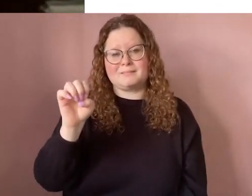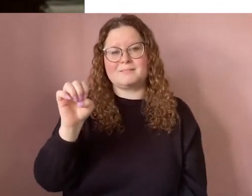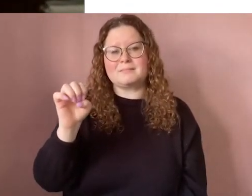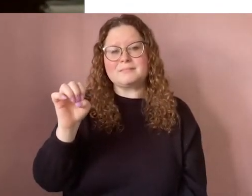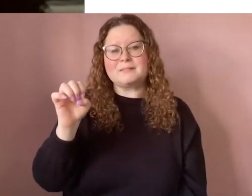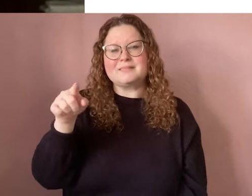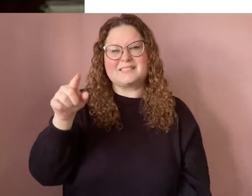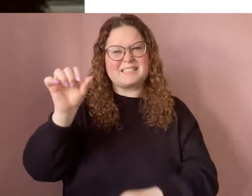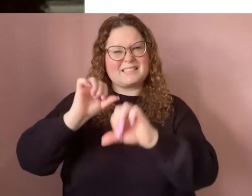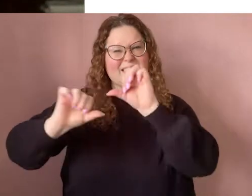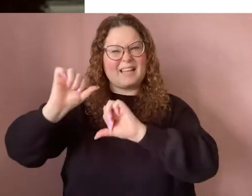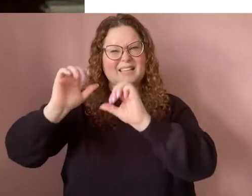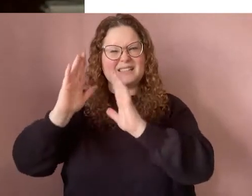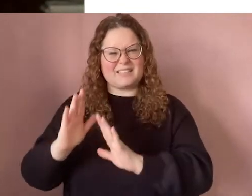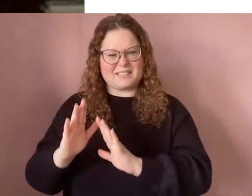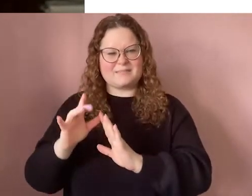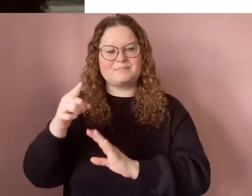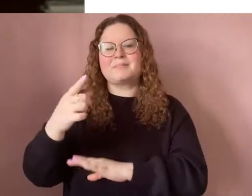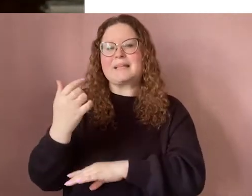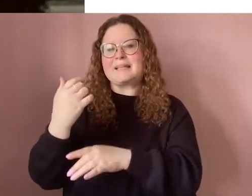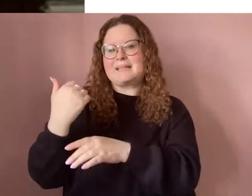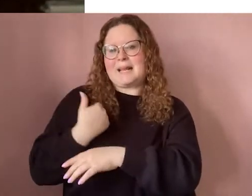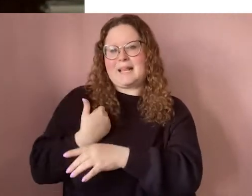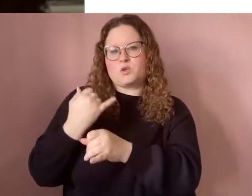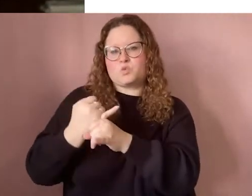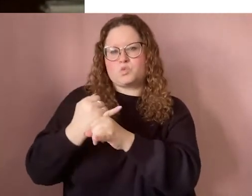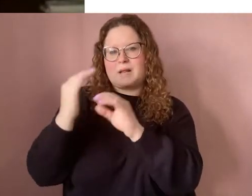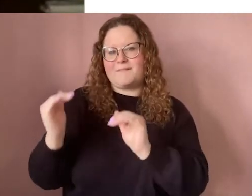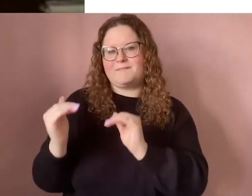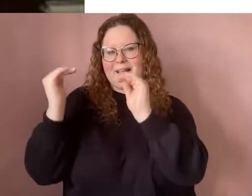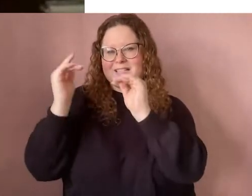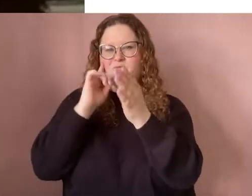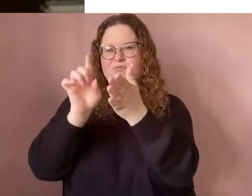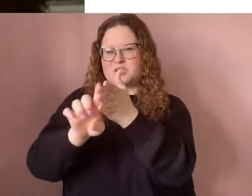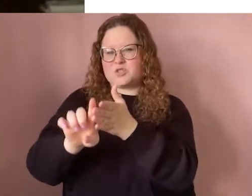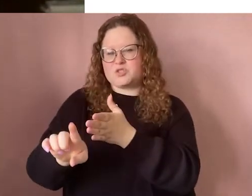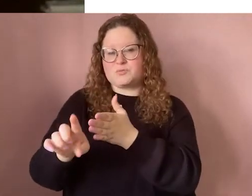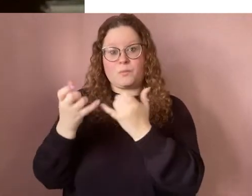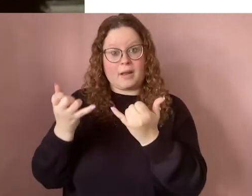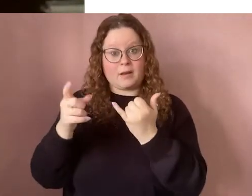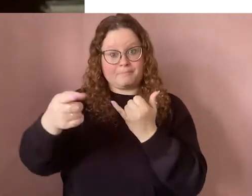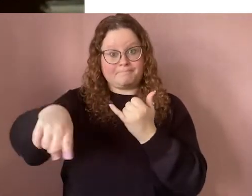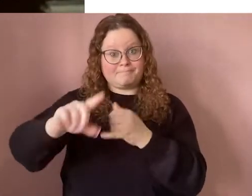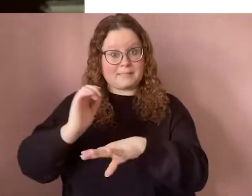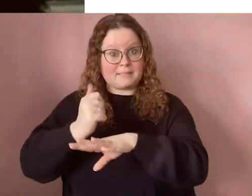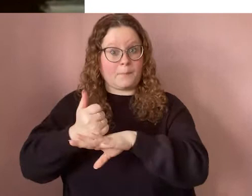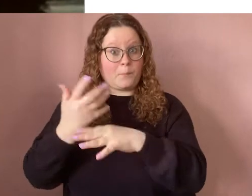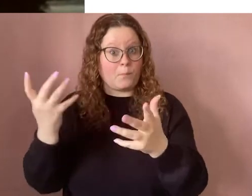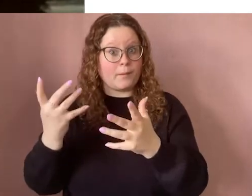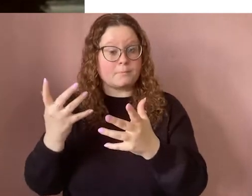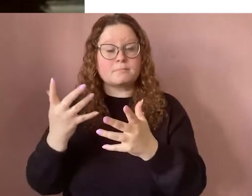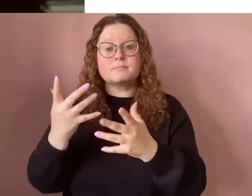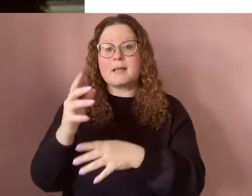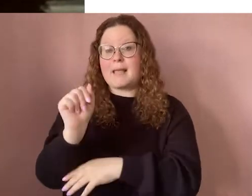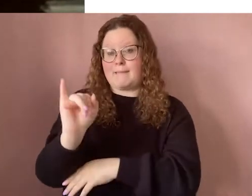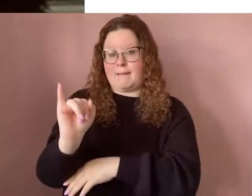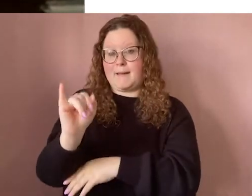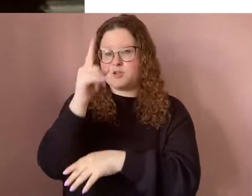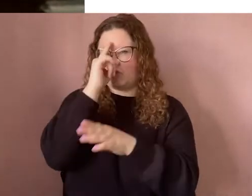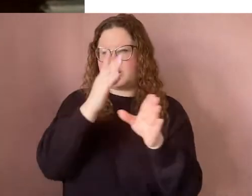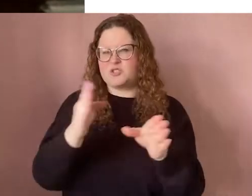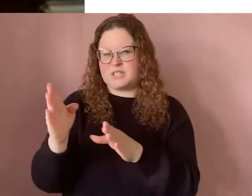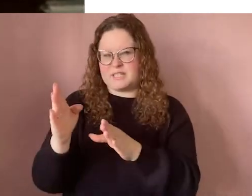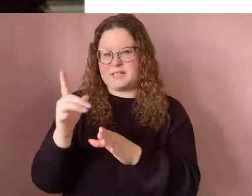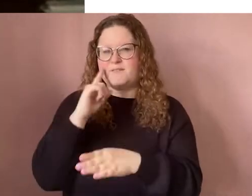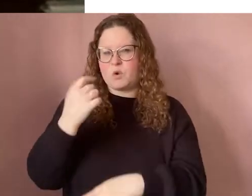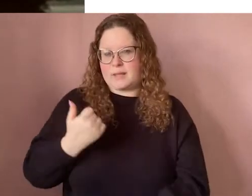Canadian Institute for Advanced Research, and they are developing an artificial intelligence strategy for Canada. At my